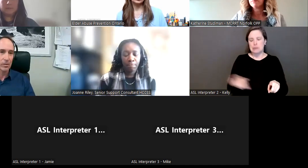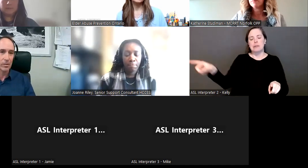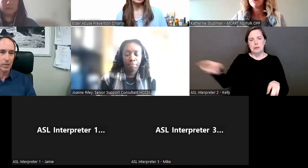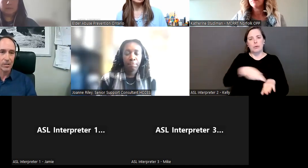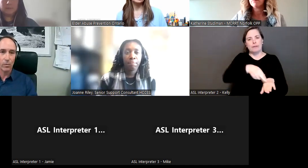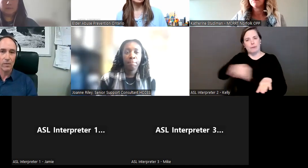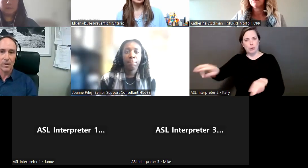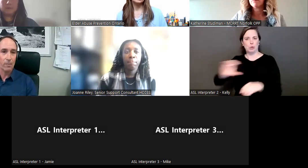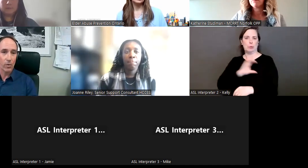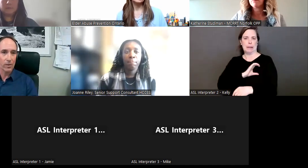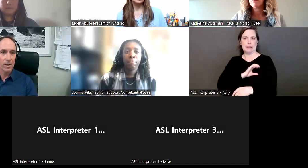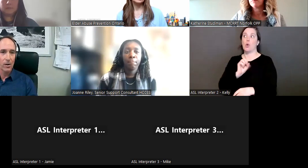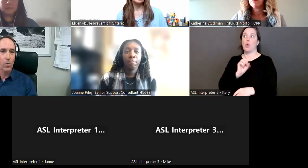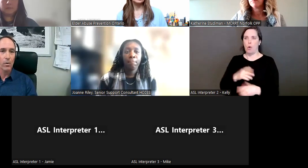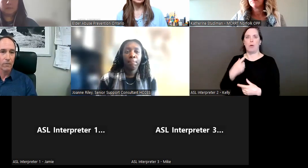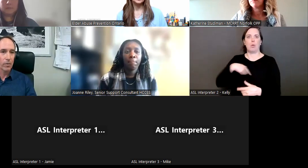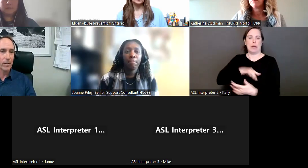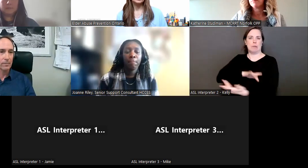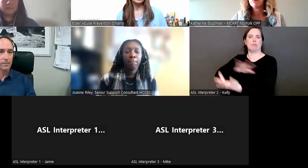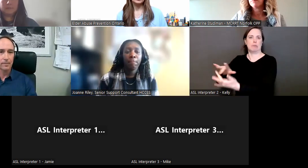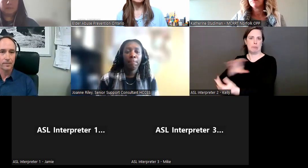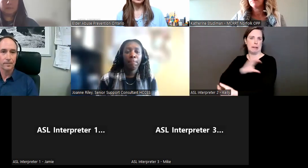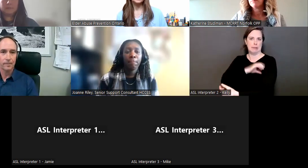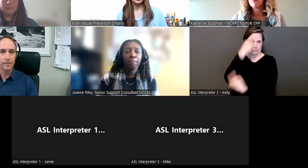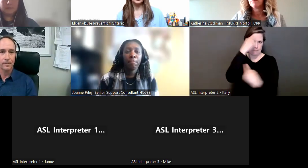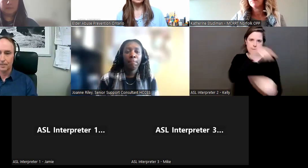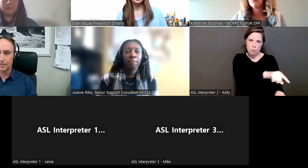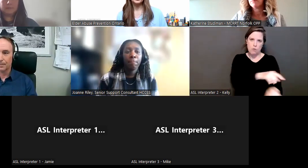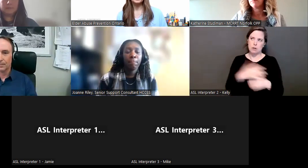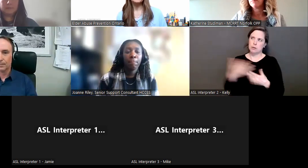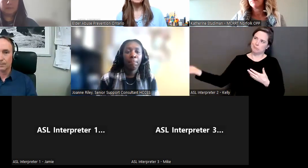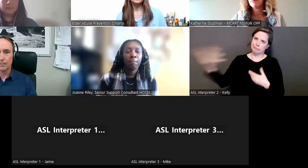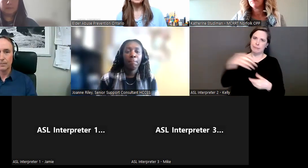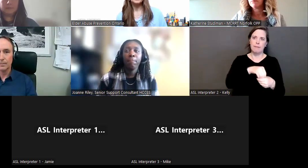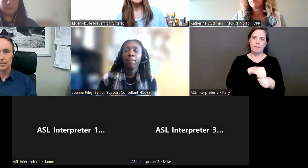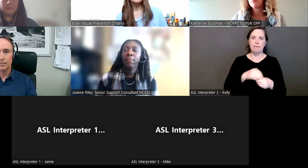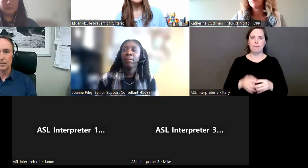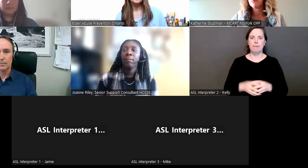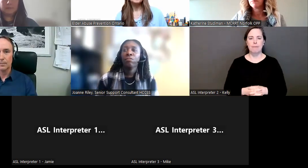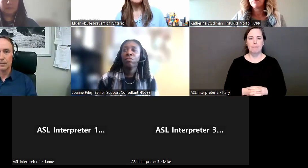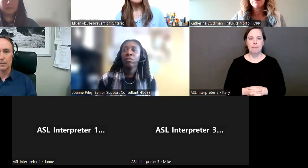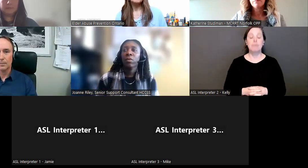over to the police with them or for them. Great. Joanne?